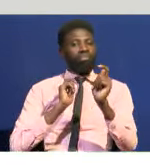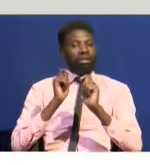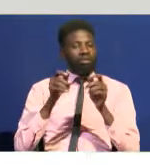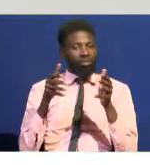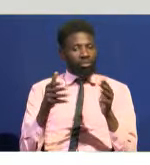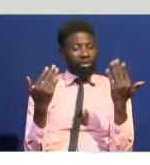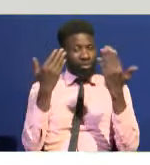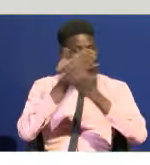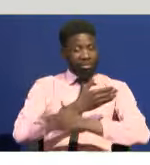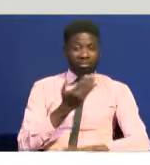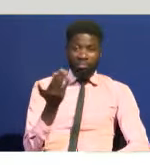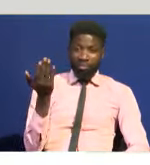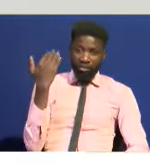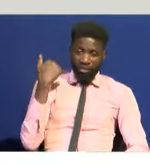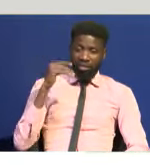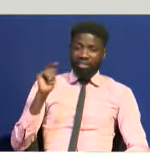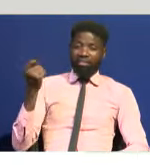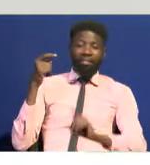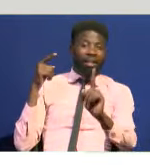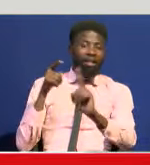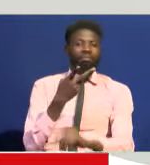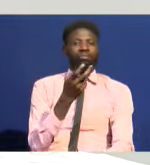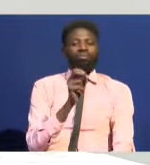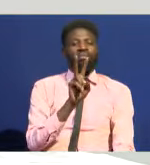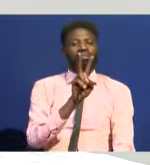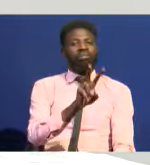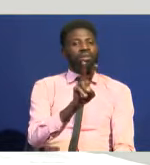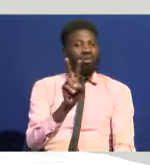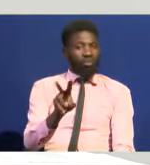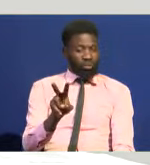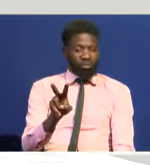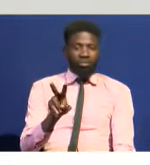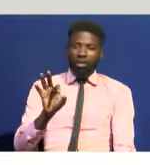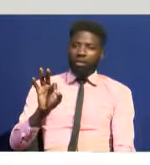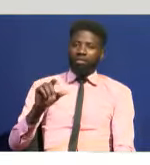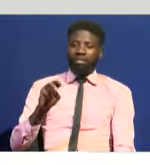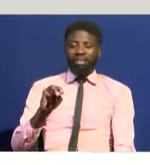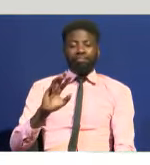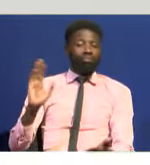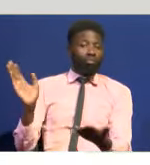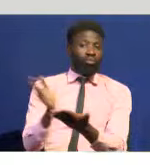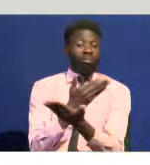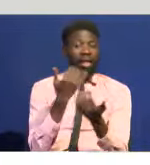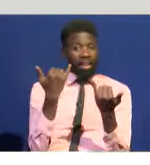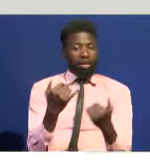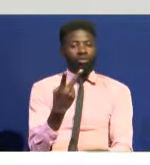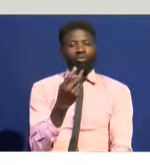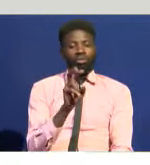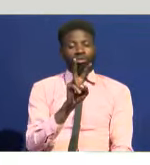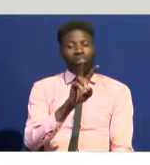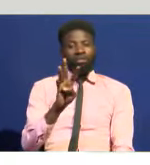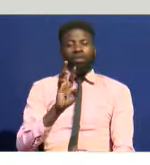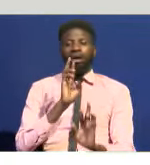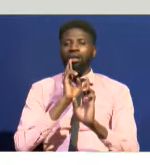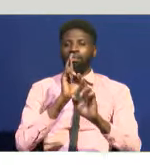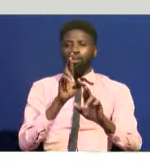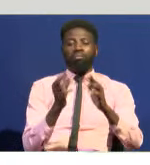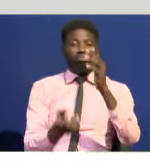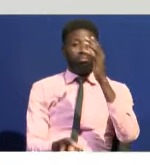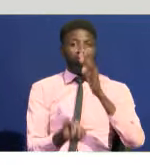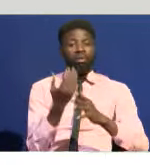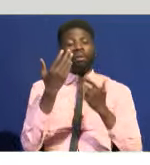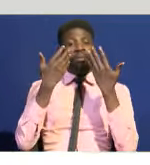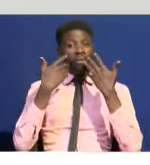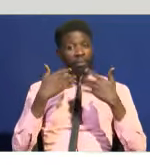Kenya had a target of 2022 to eradicate female genital mutilation. When 2024, and a report is already out that the North is